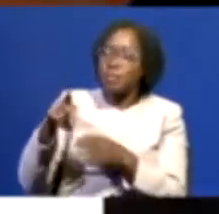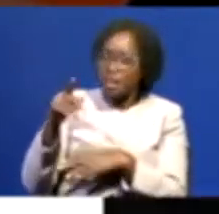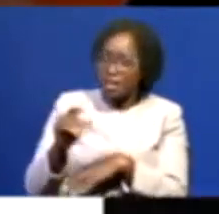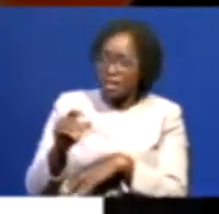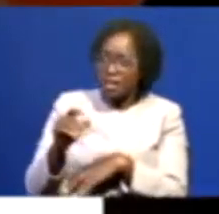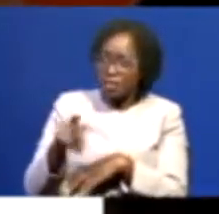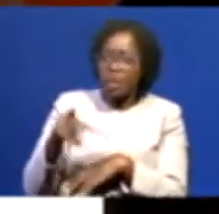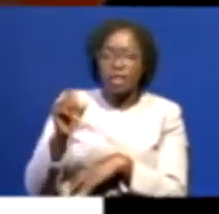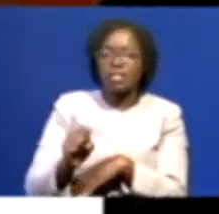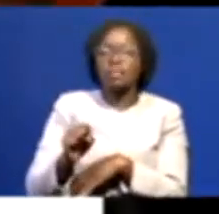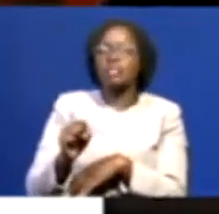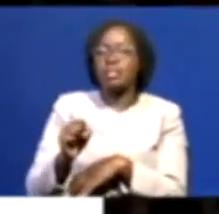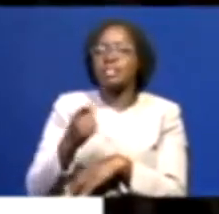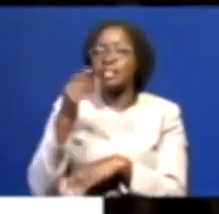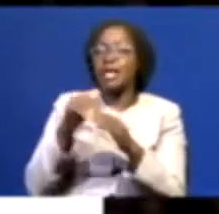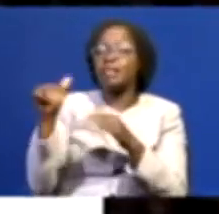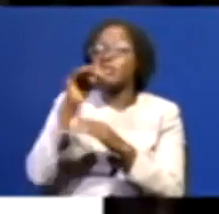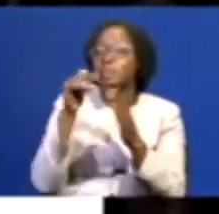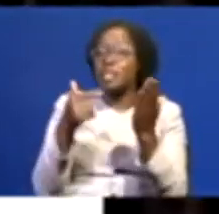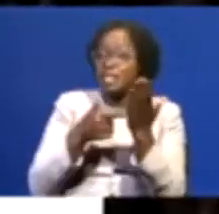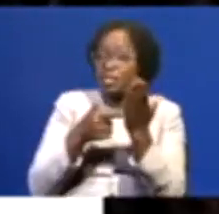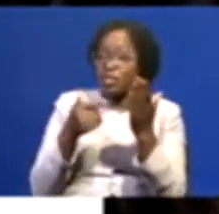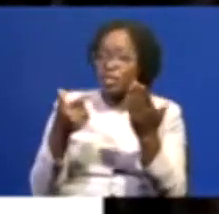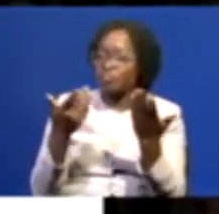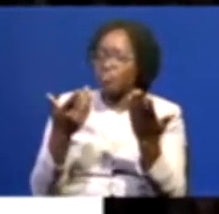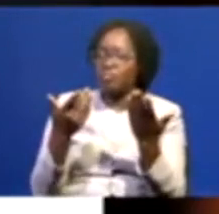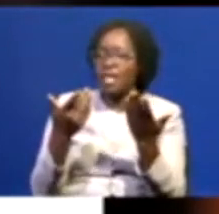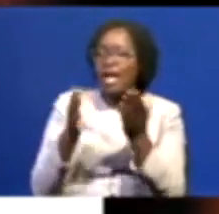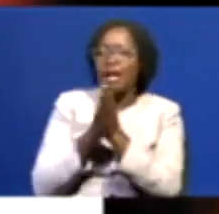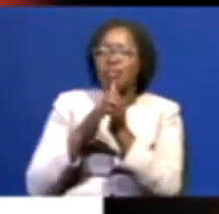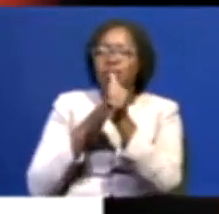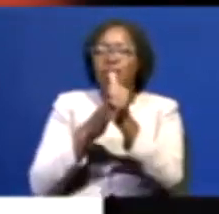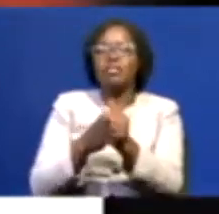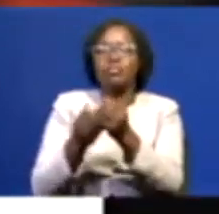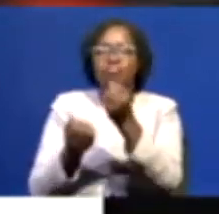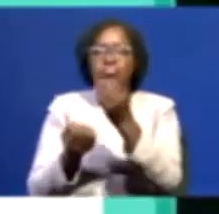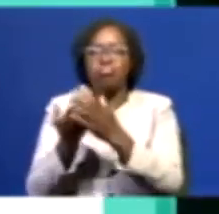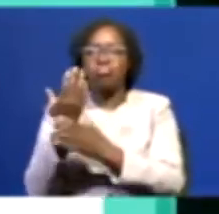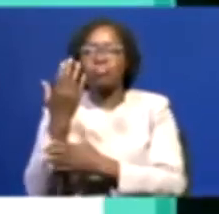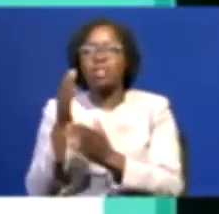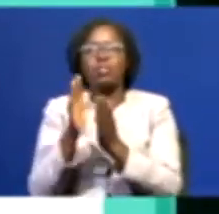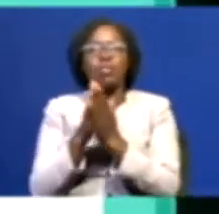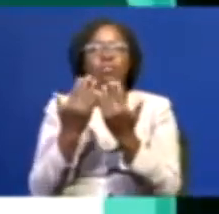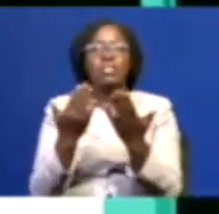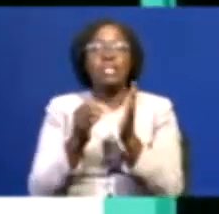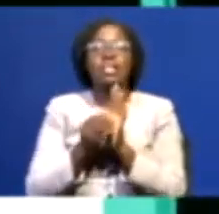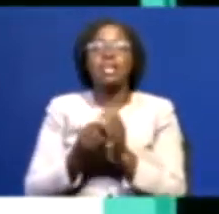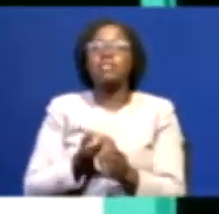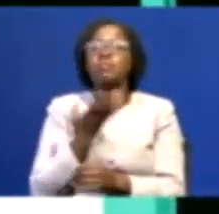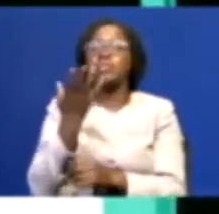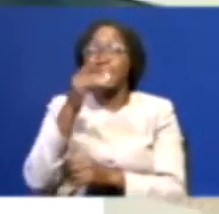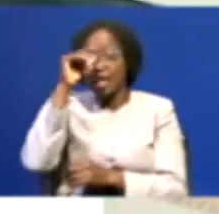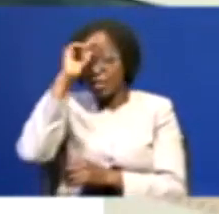Raymond Omolo said advancements in digital technologies have led to the rise of new risks that expose government and